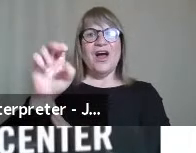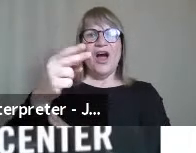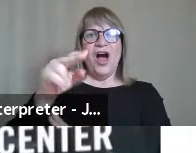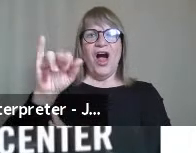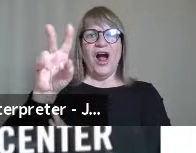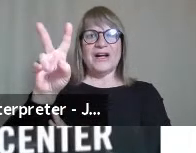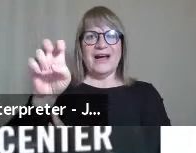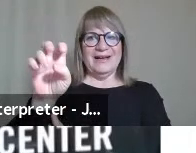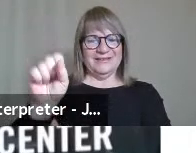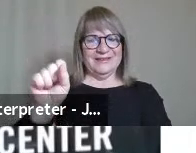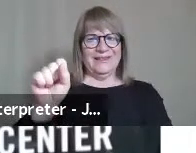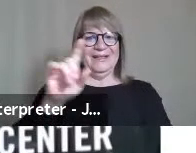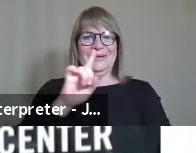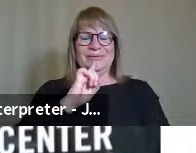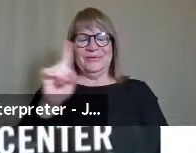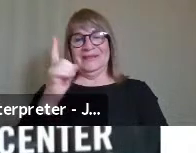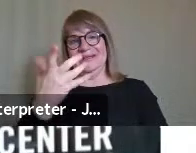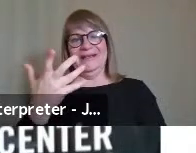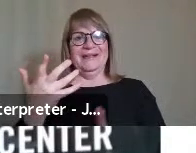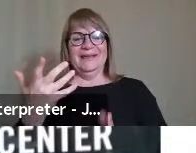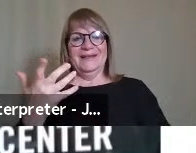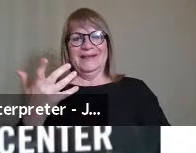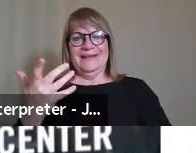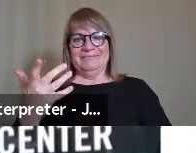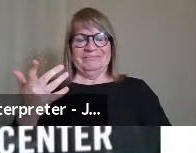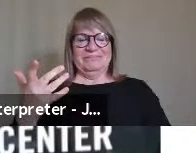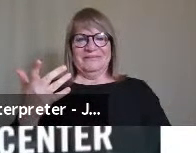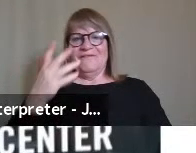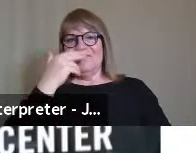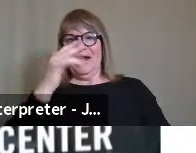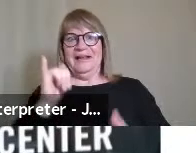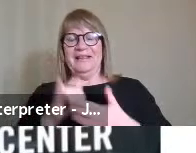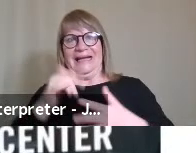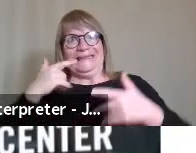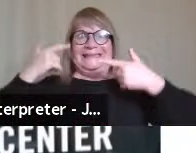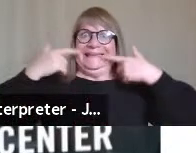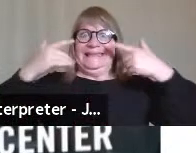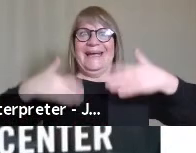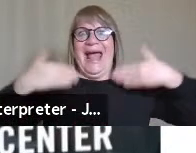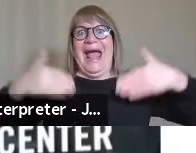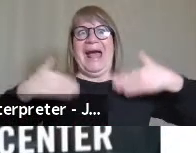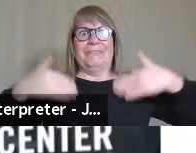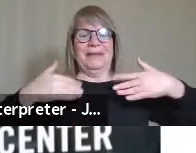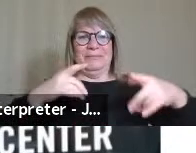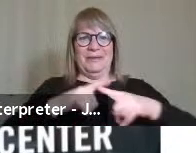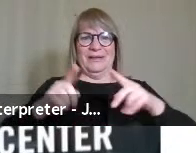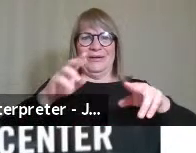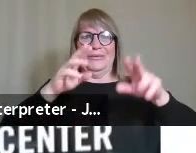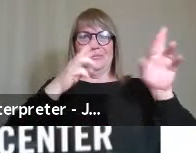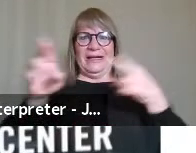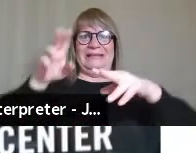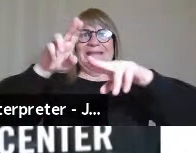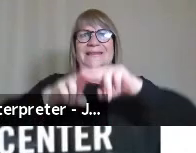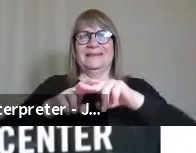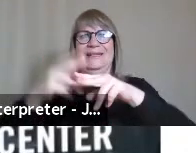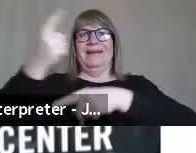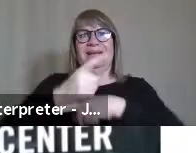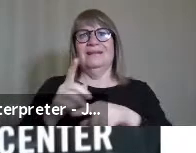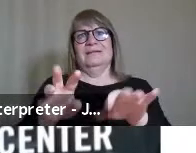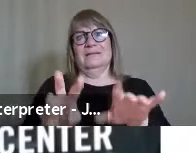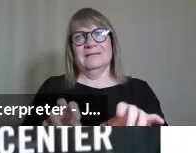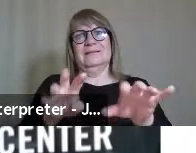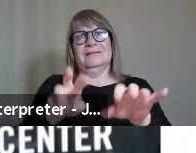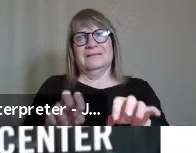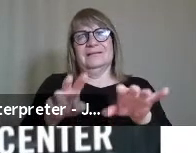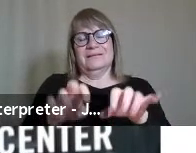remarkable that they look that happy when they're about to go do data entry but i think it was a really um eye-opening and motivating